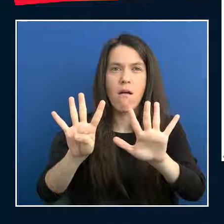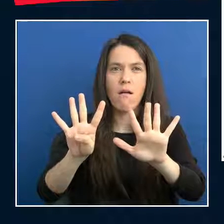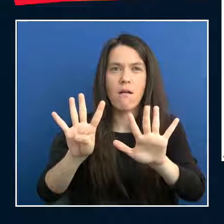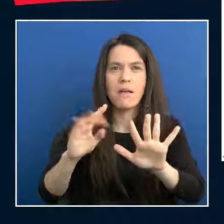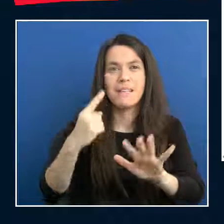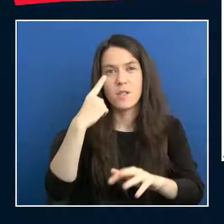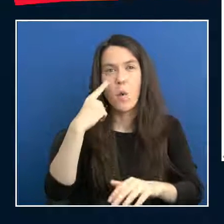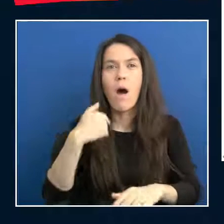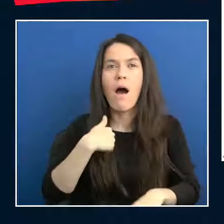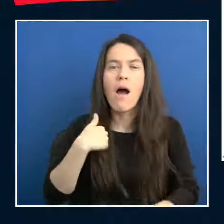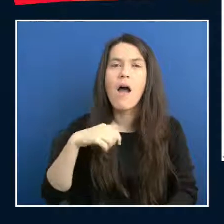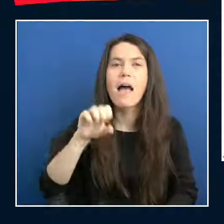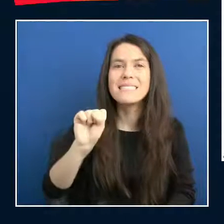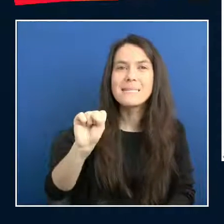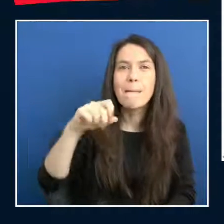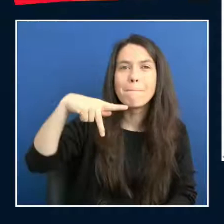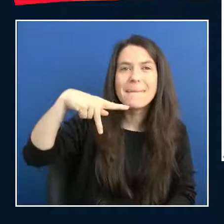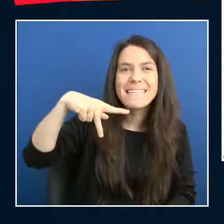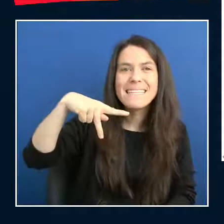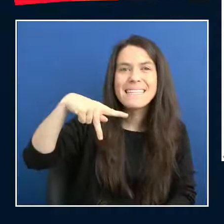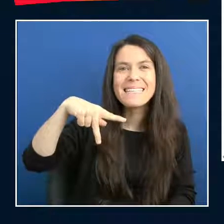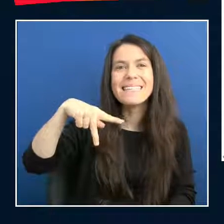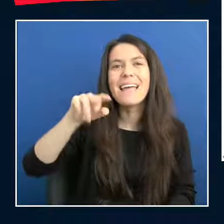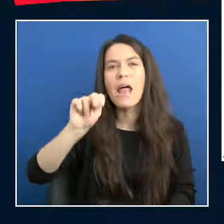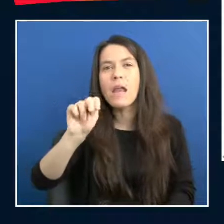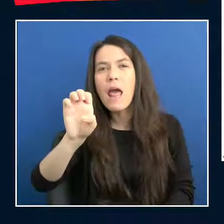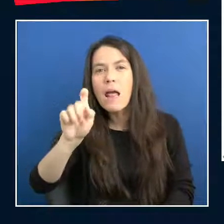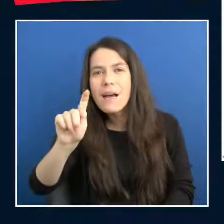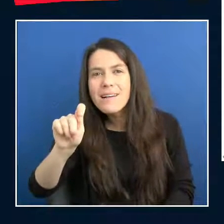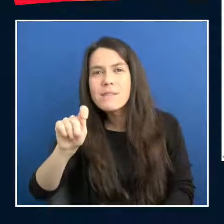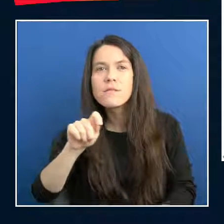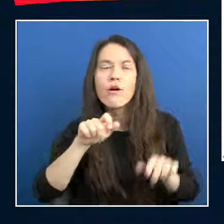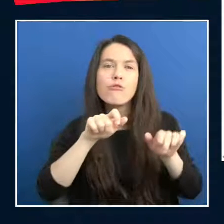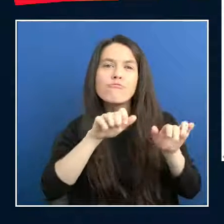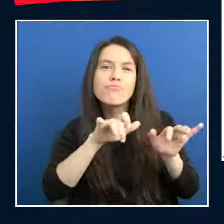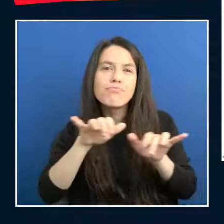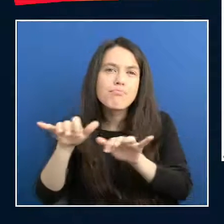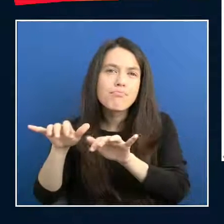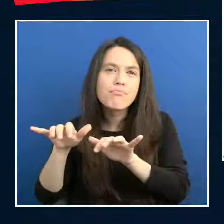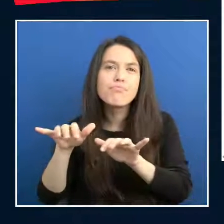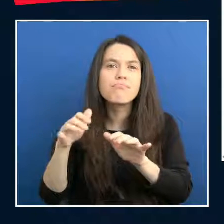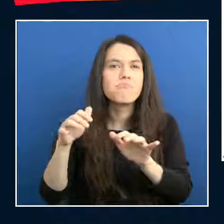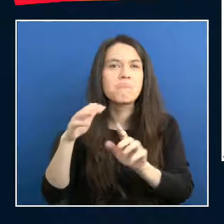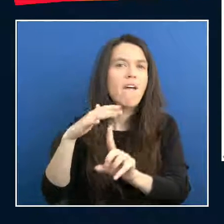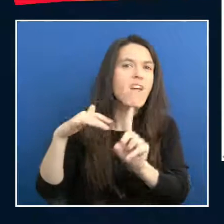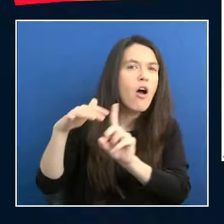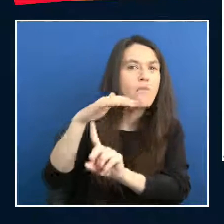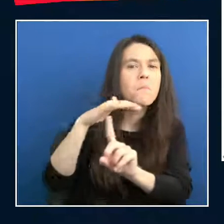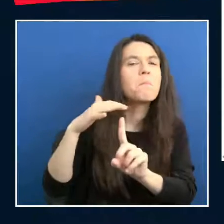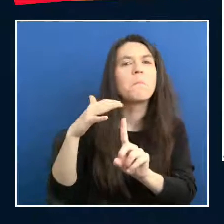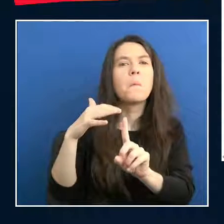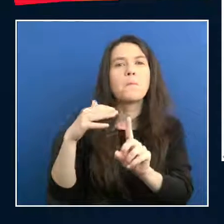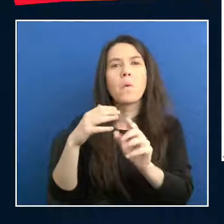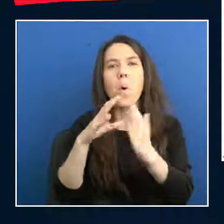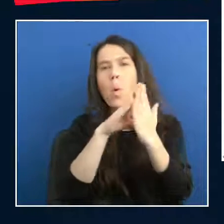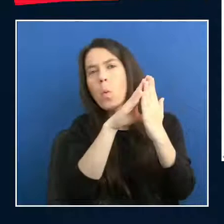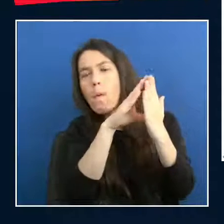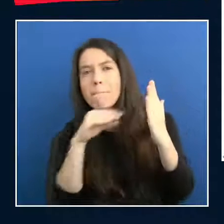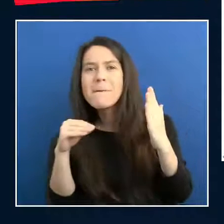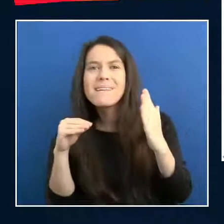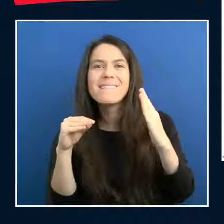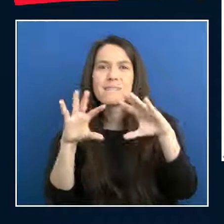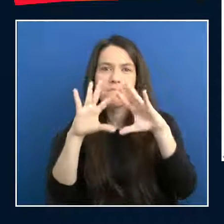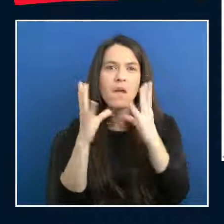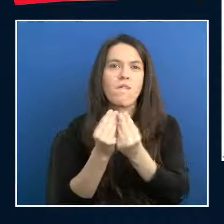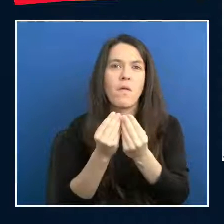ASP.NET environment, set my work dir, the environment variables, and then copy everything which is in the publish